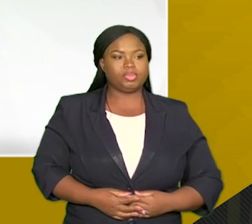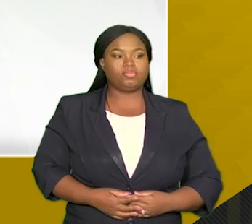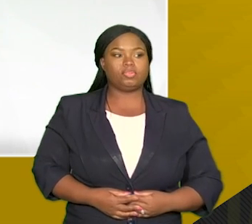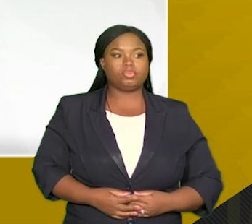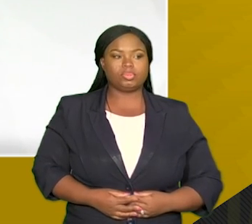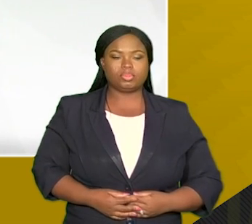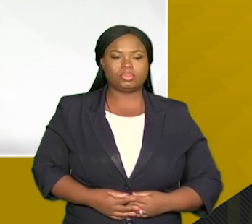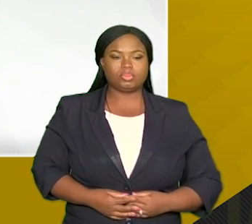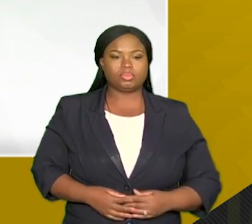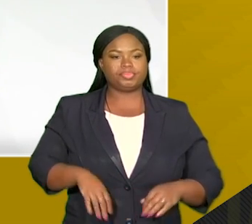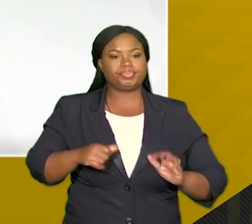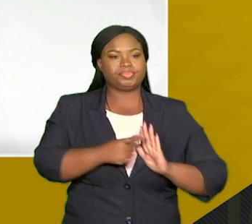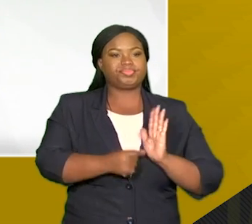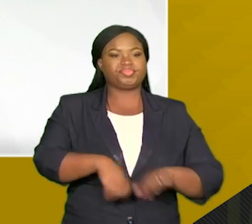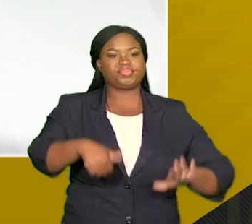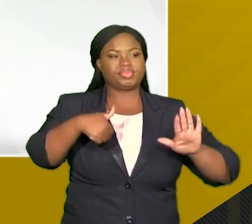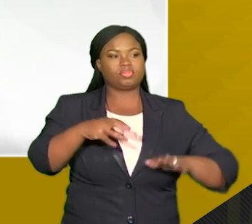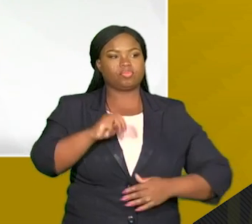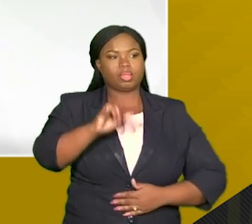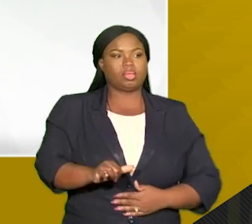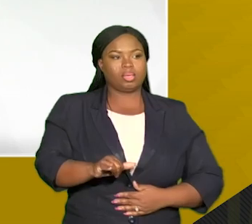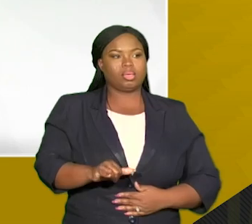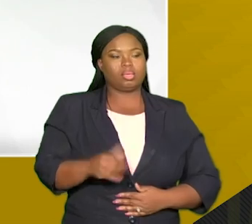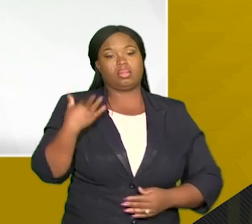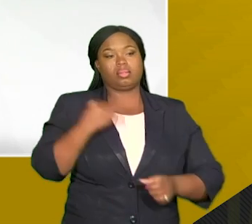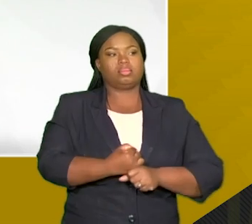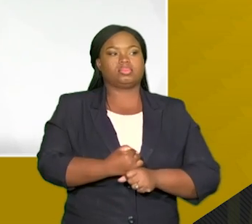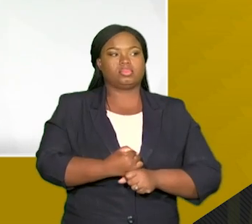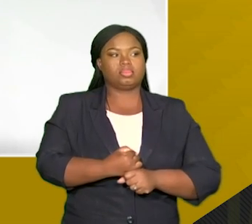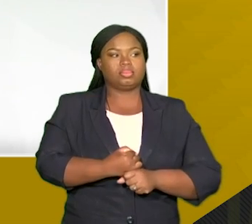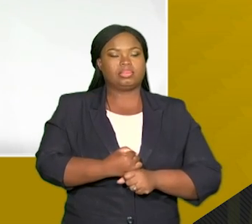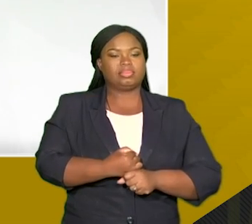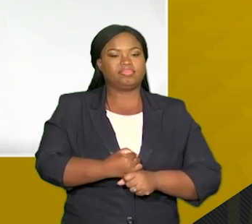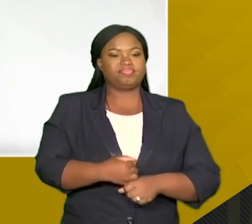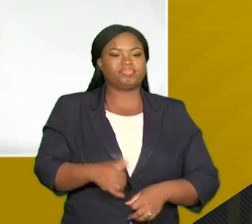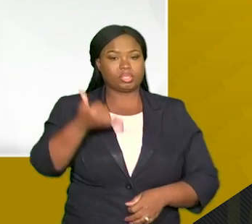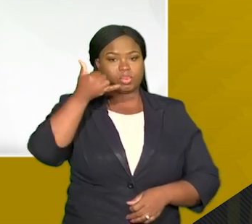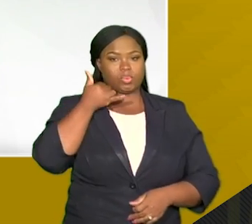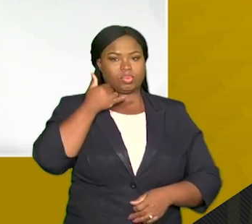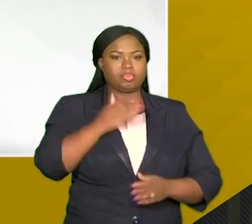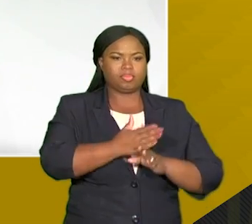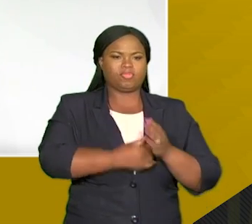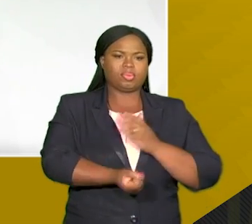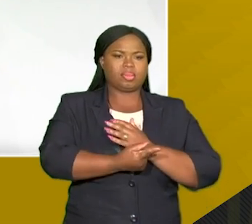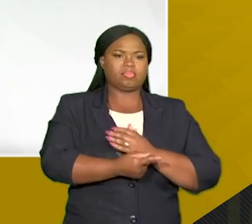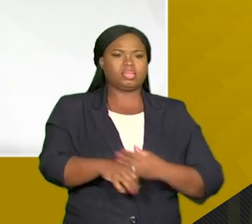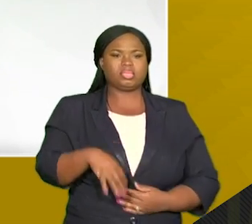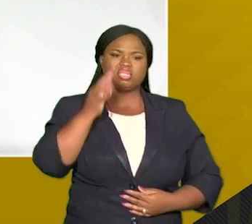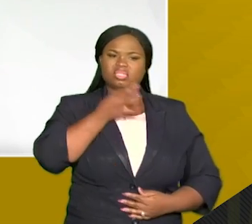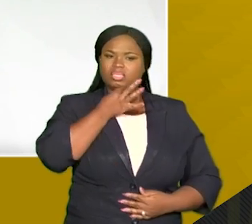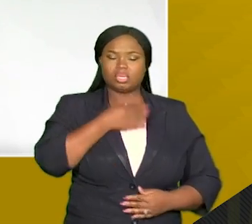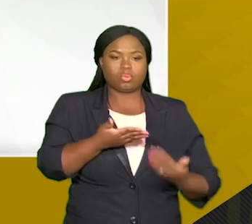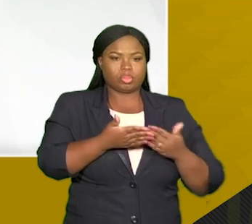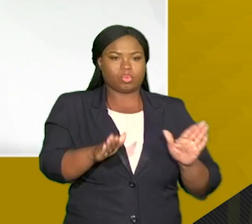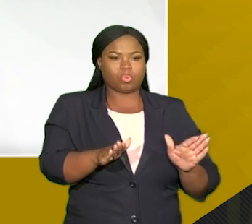On that day, 6th of May 2017, last year, he actually called me before the incident. At high on a valley